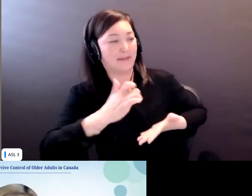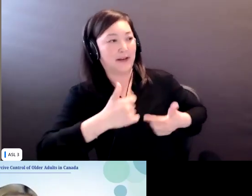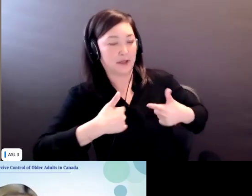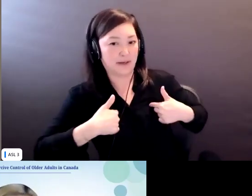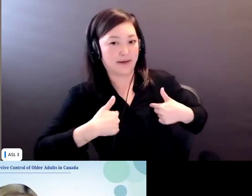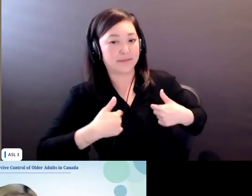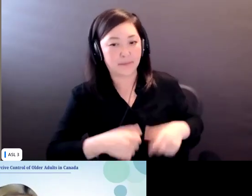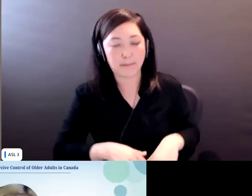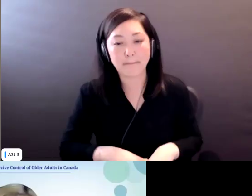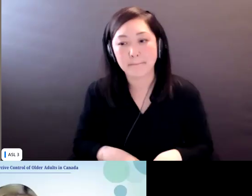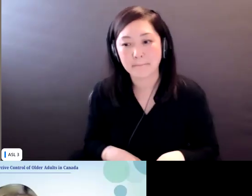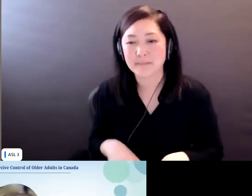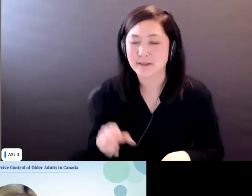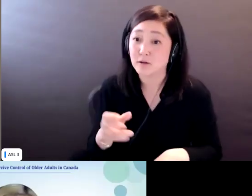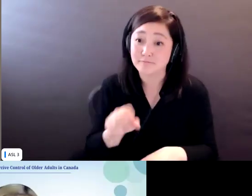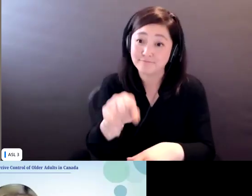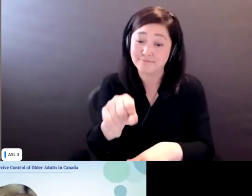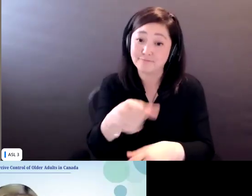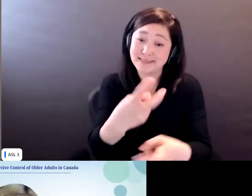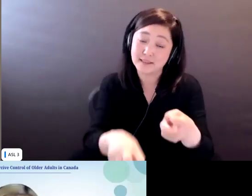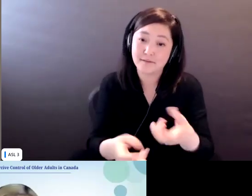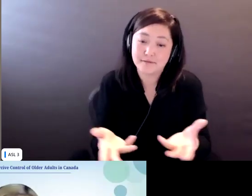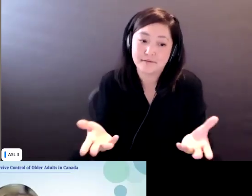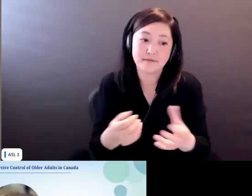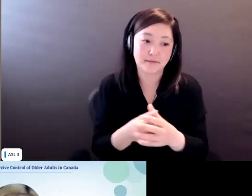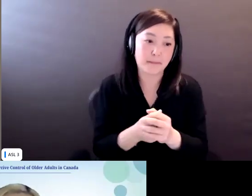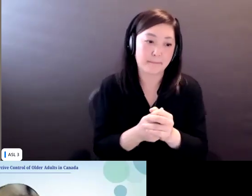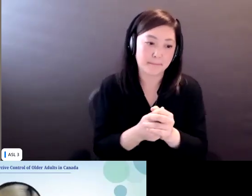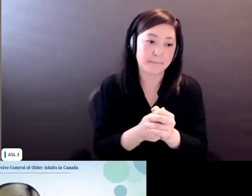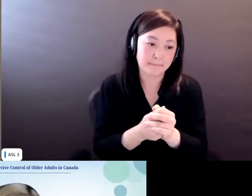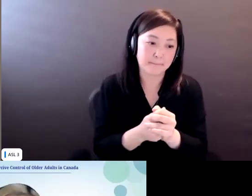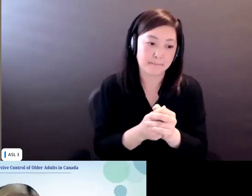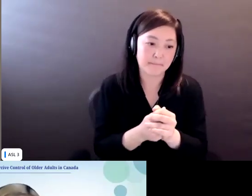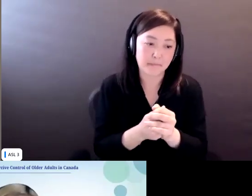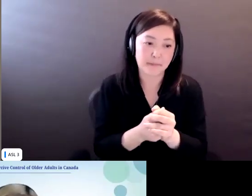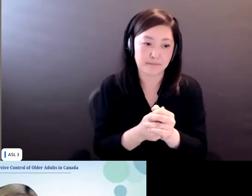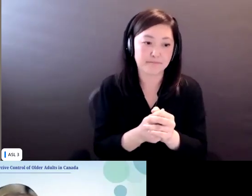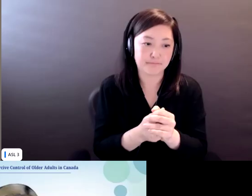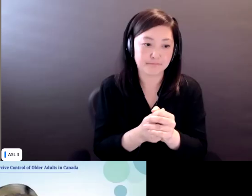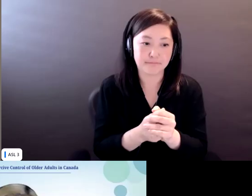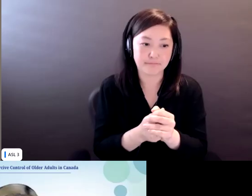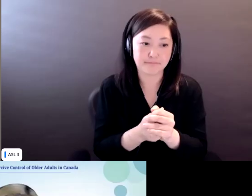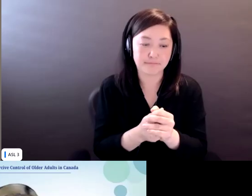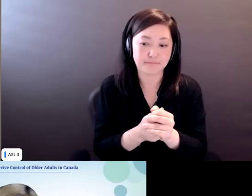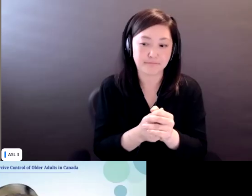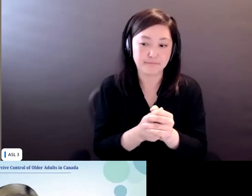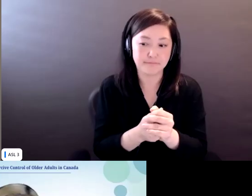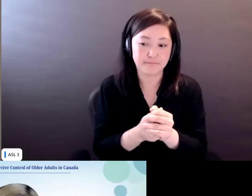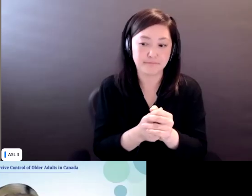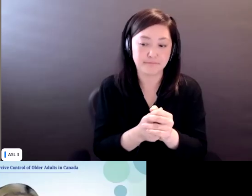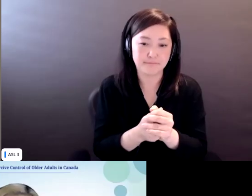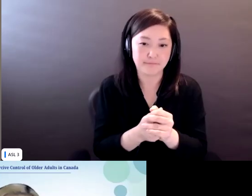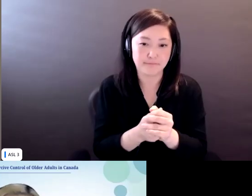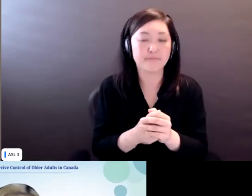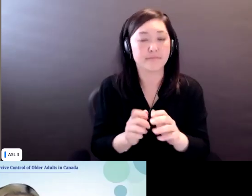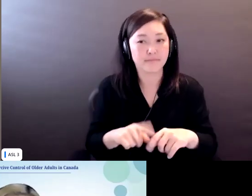But it is, so it's difficult. And I think we shouldn't sort of shy away from that difficulty. But it has sort